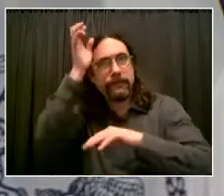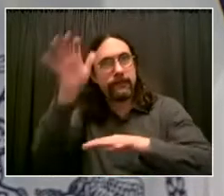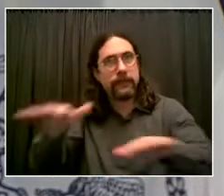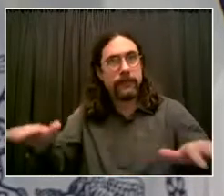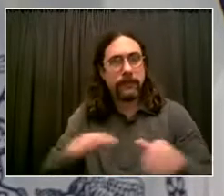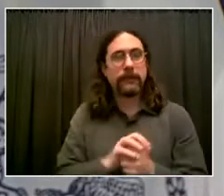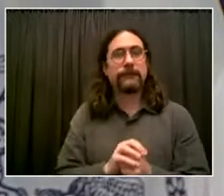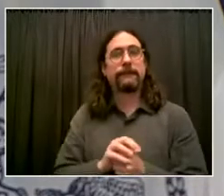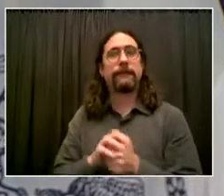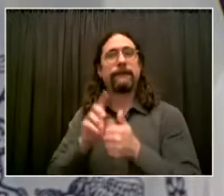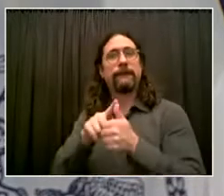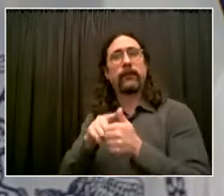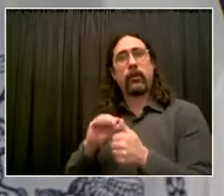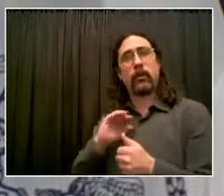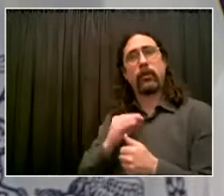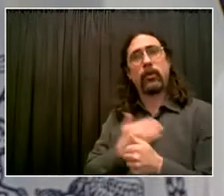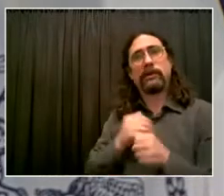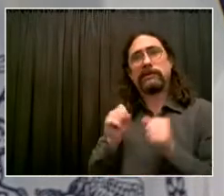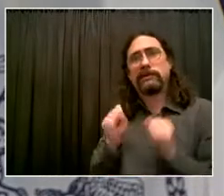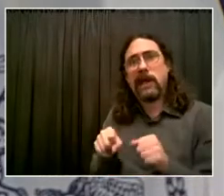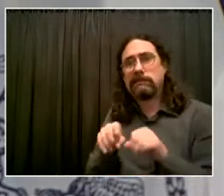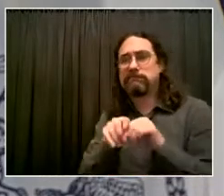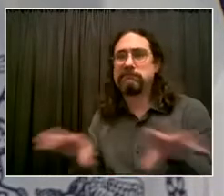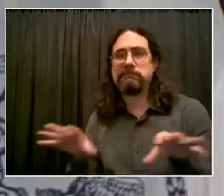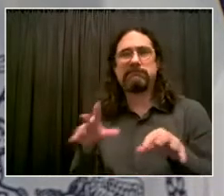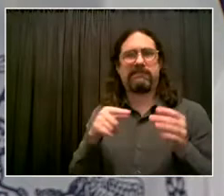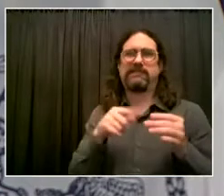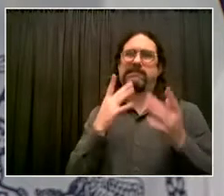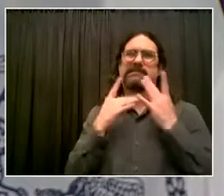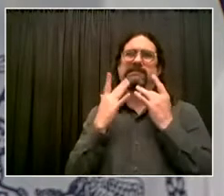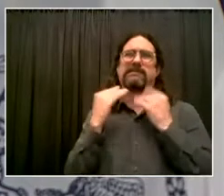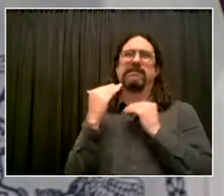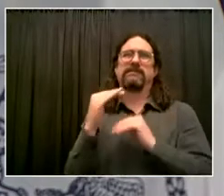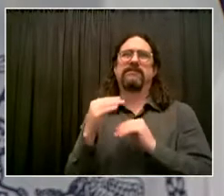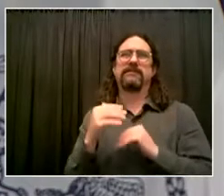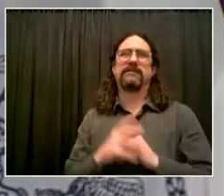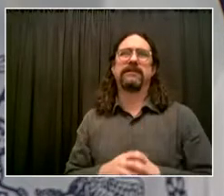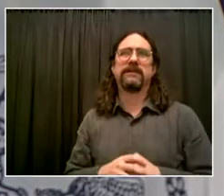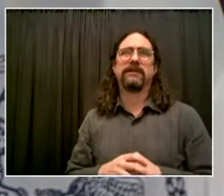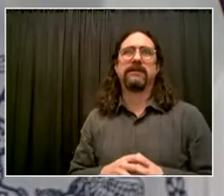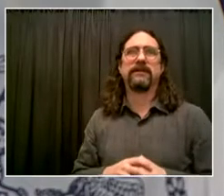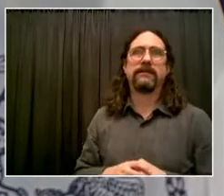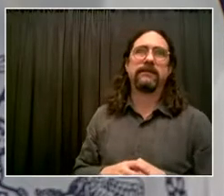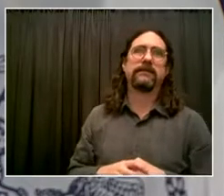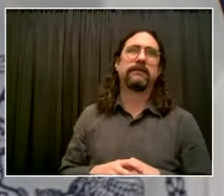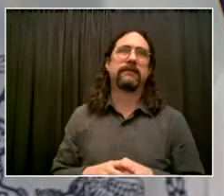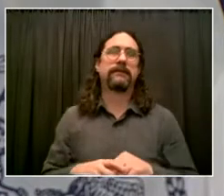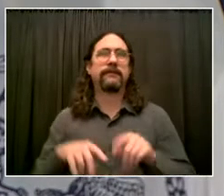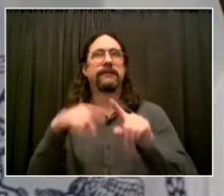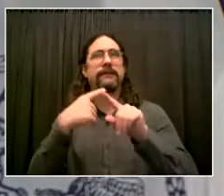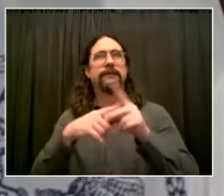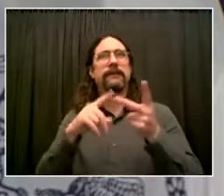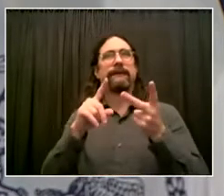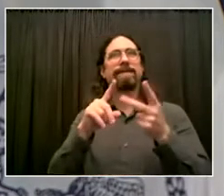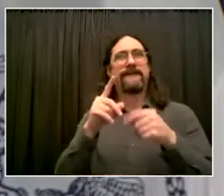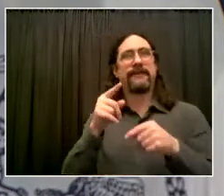things. But we also went through a perfect storm that we still haven't really taken stock of. And I don't blame us because